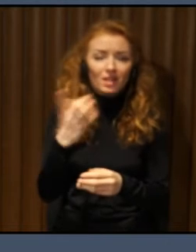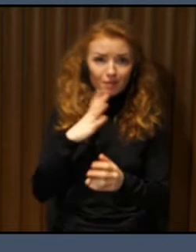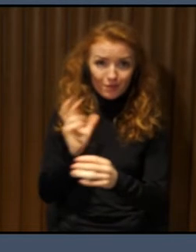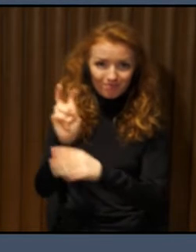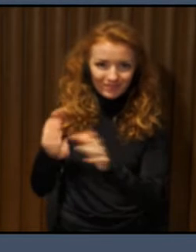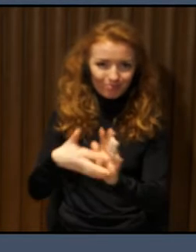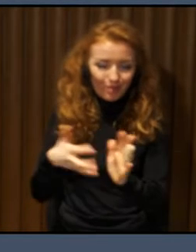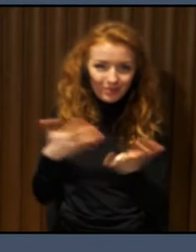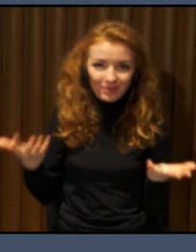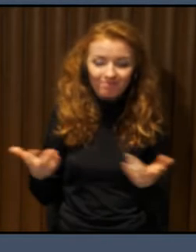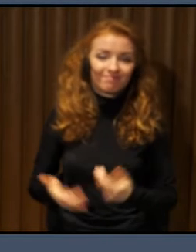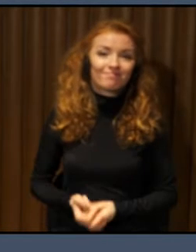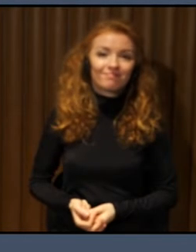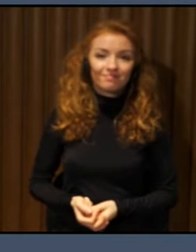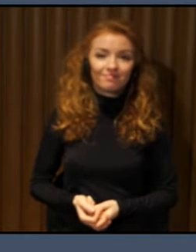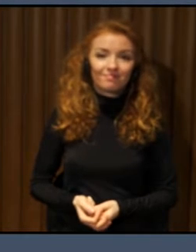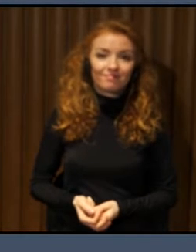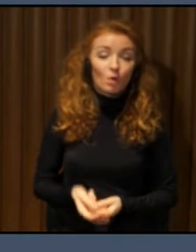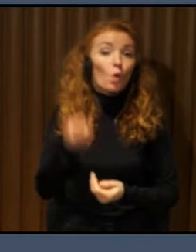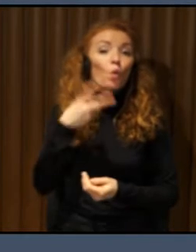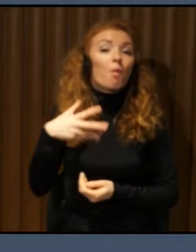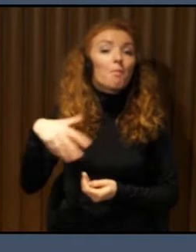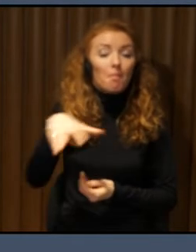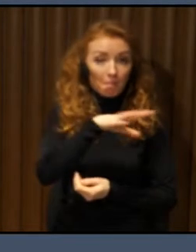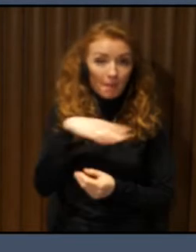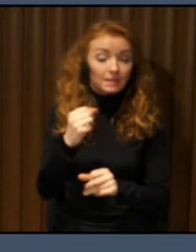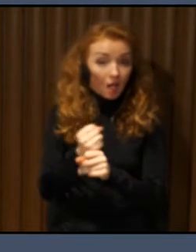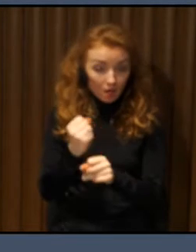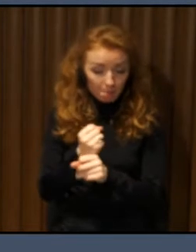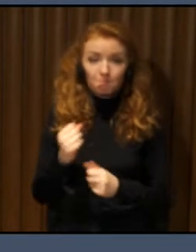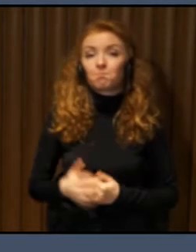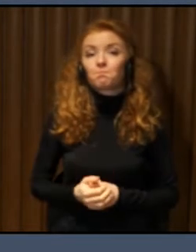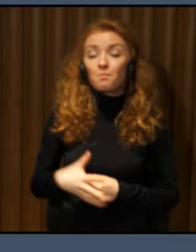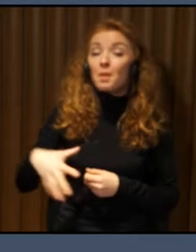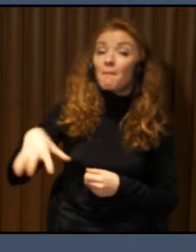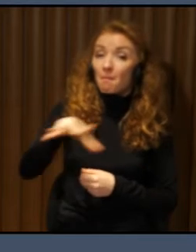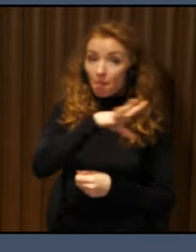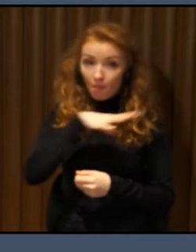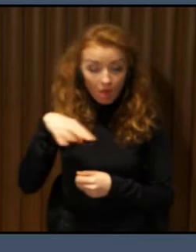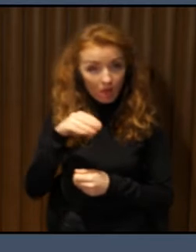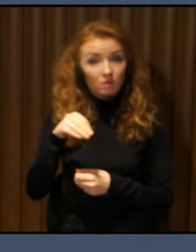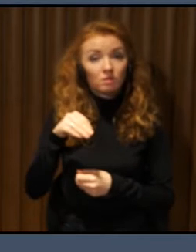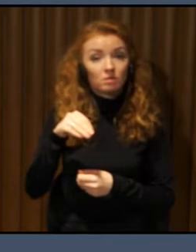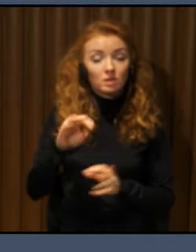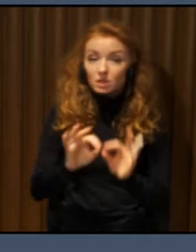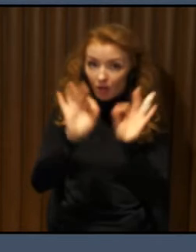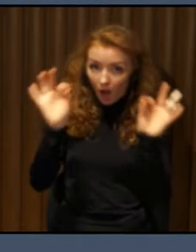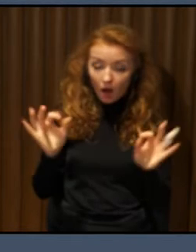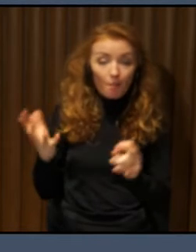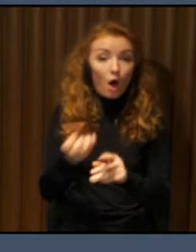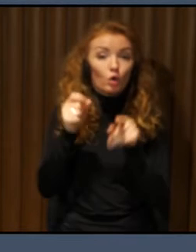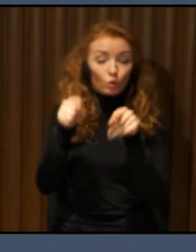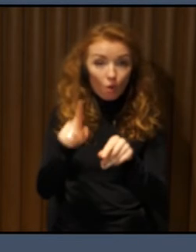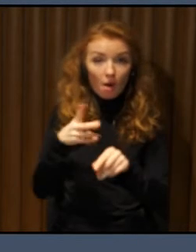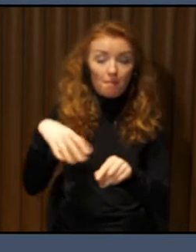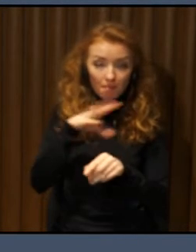So when we actually interviewed people in the system, this is kind of our genesis and how we got started, we found that people were